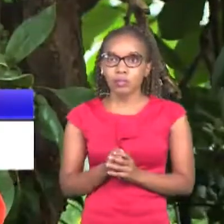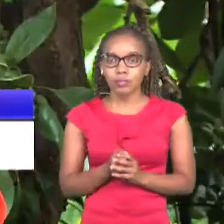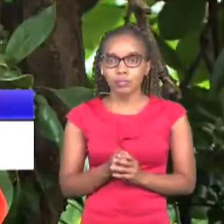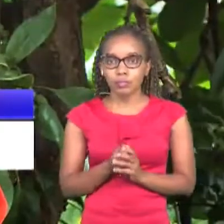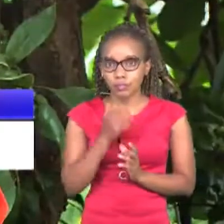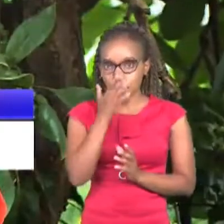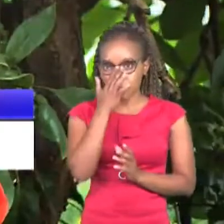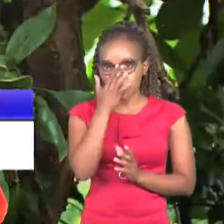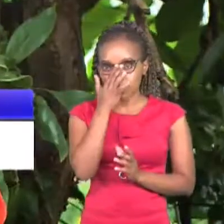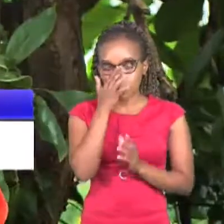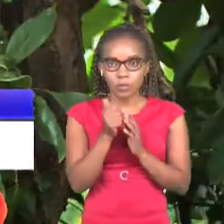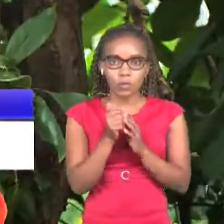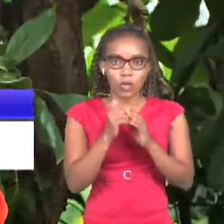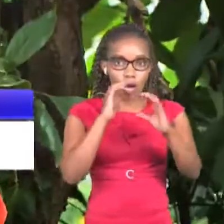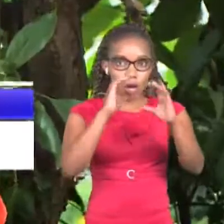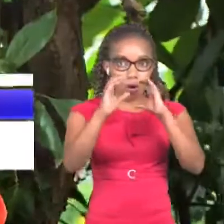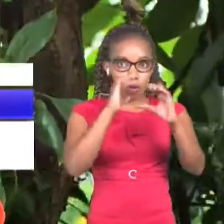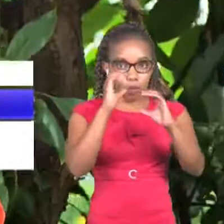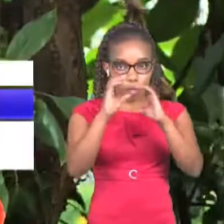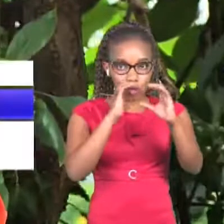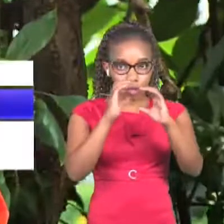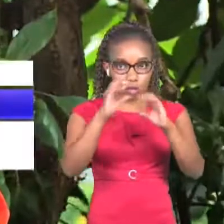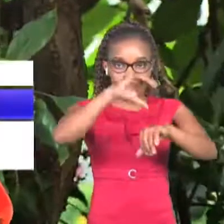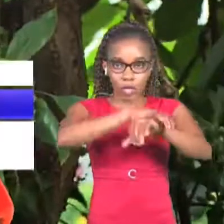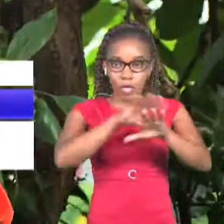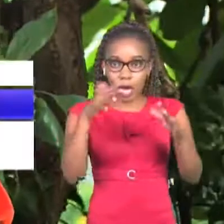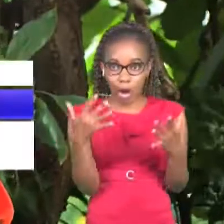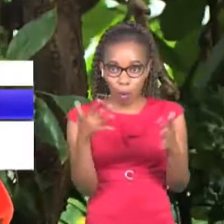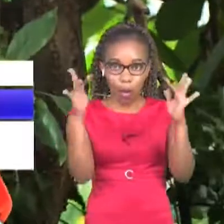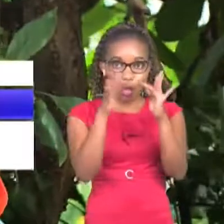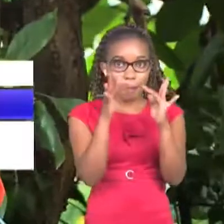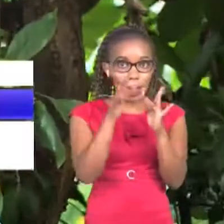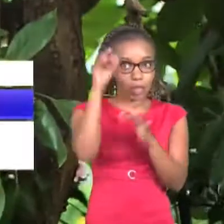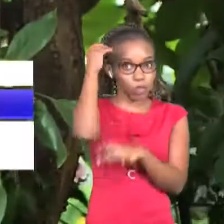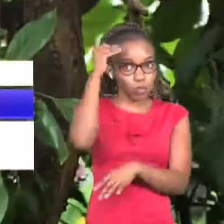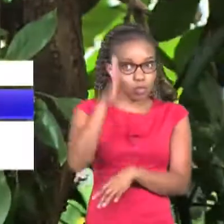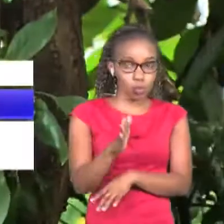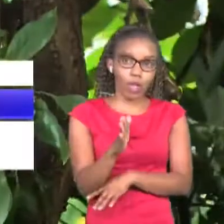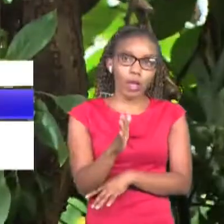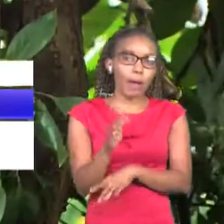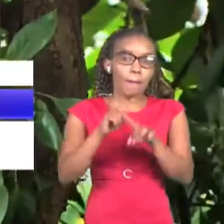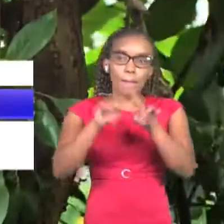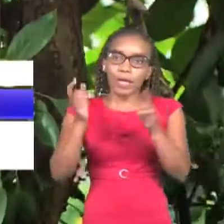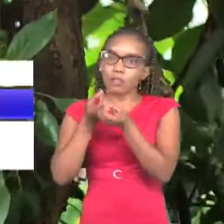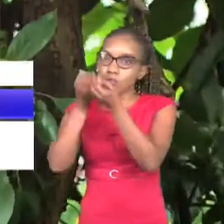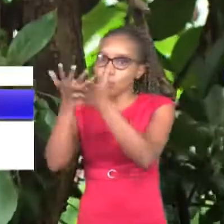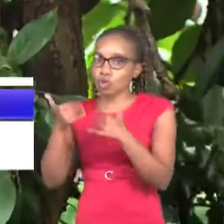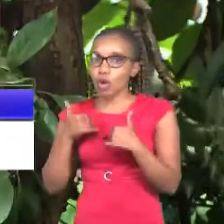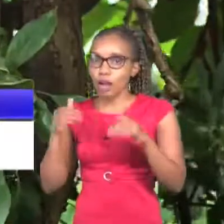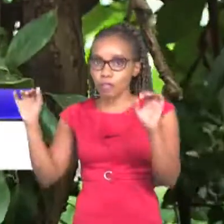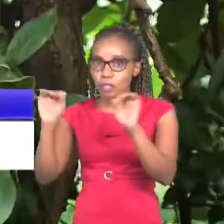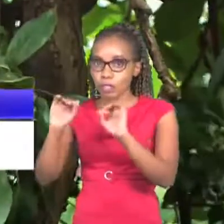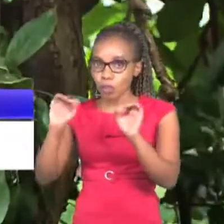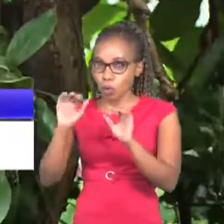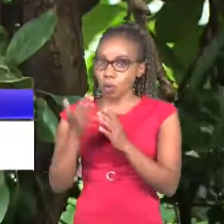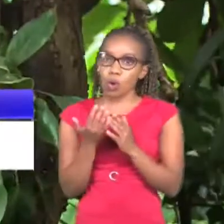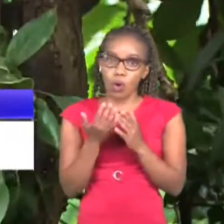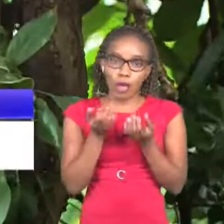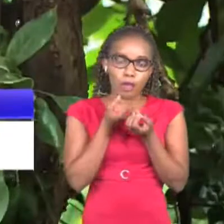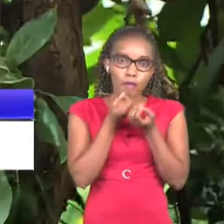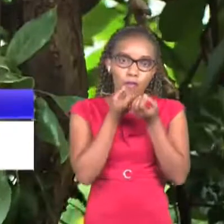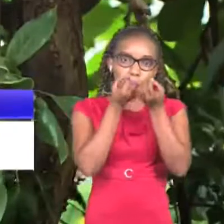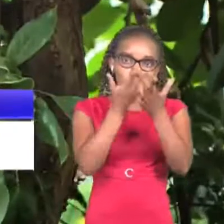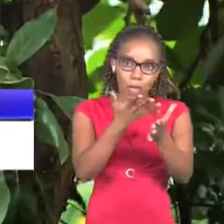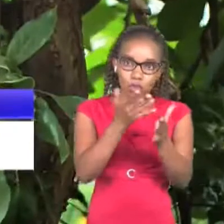official communication we get via our students' email, and we don't have any information. The last information we had was